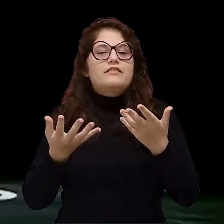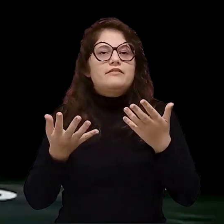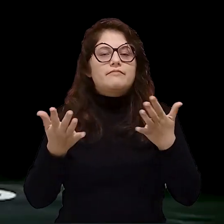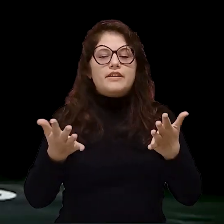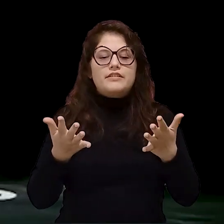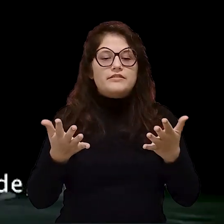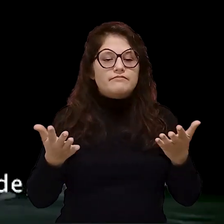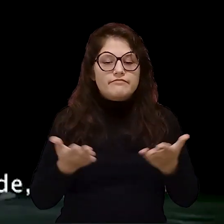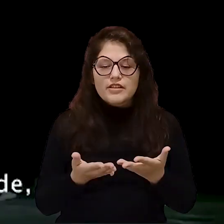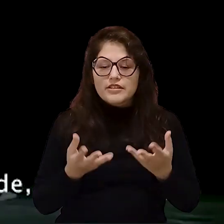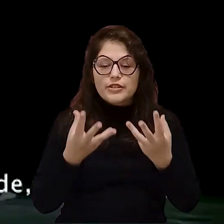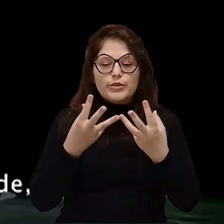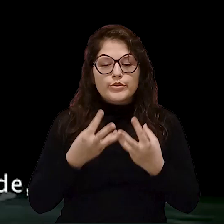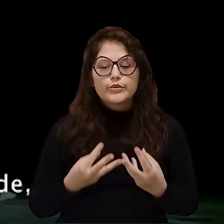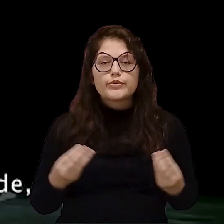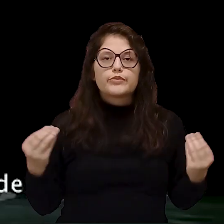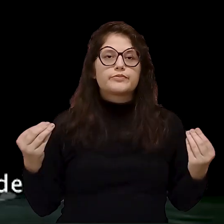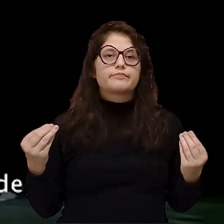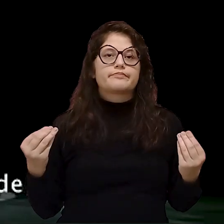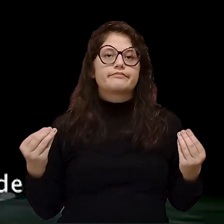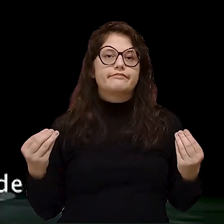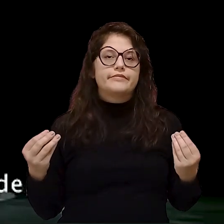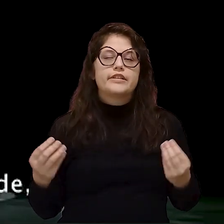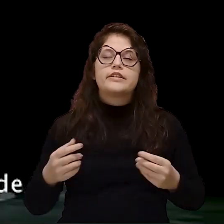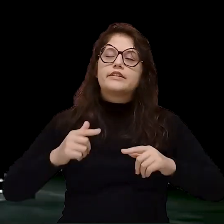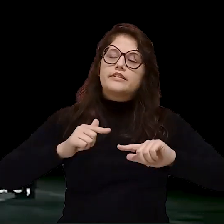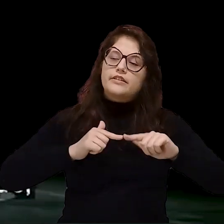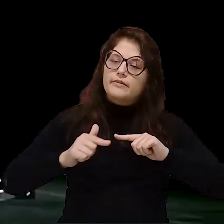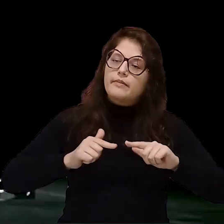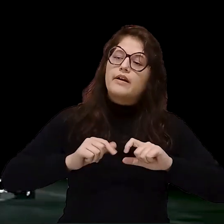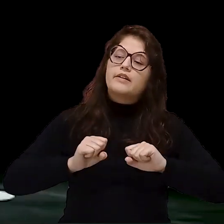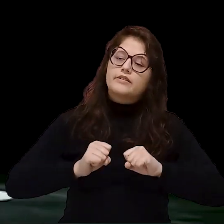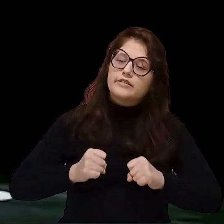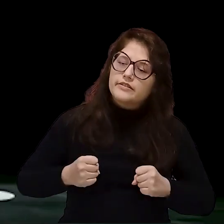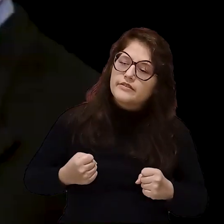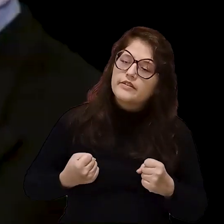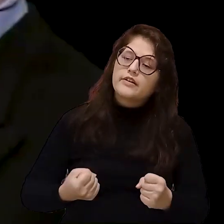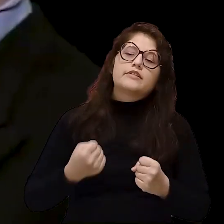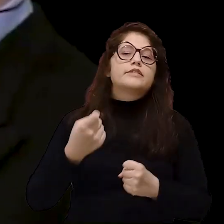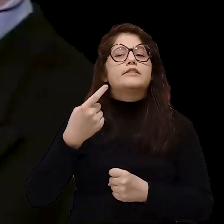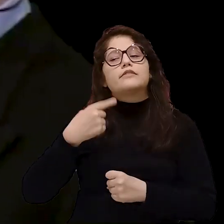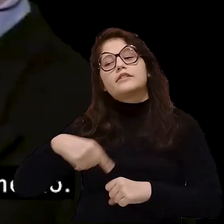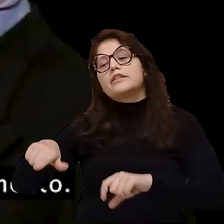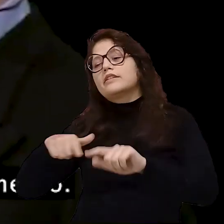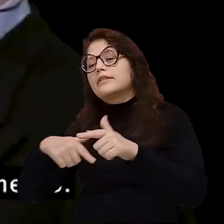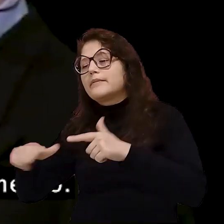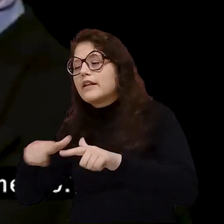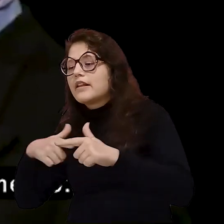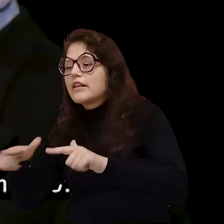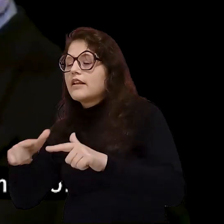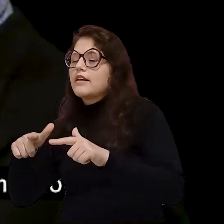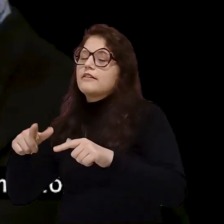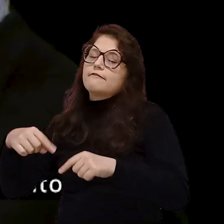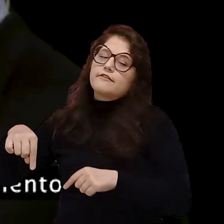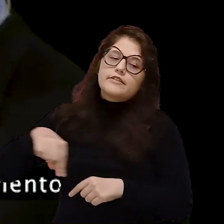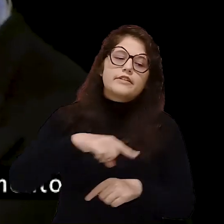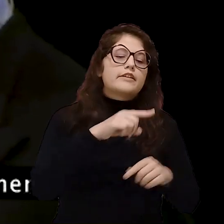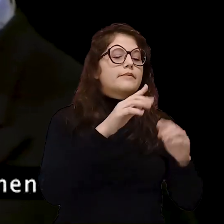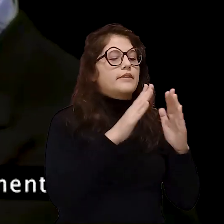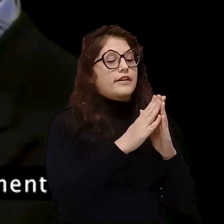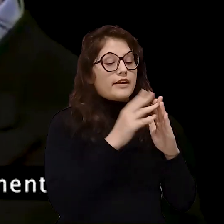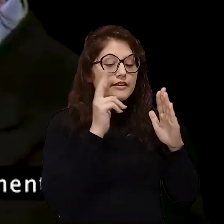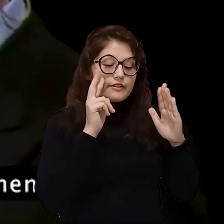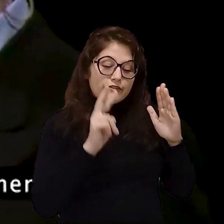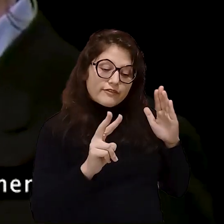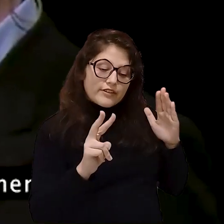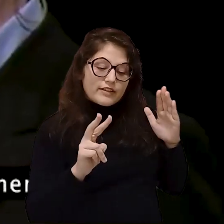of depression is not happiness, but vitality. And it was vitality that seemed to seep away from me